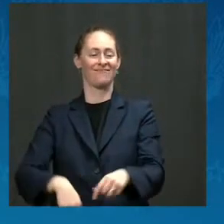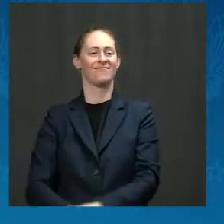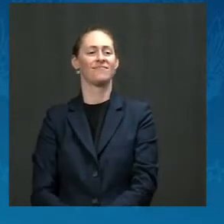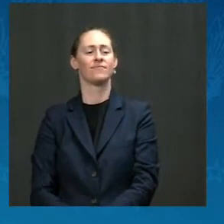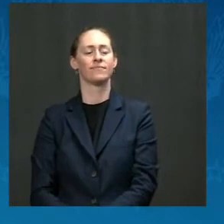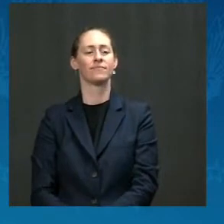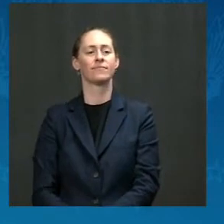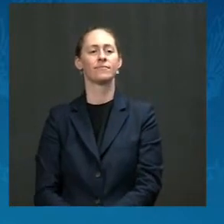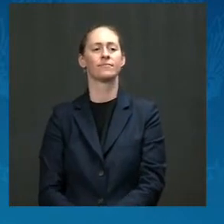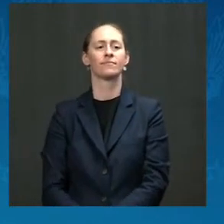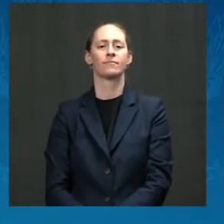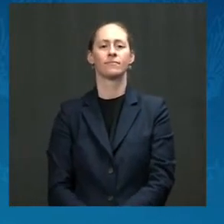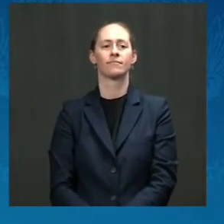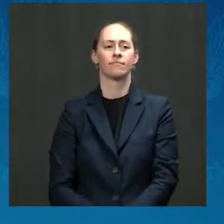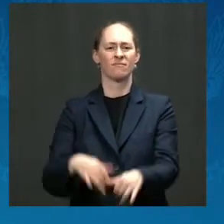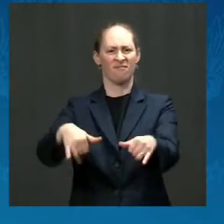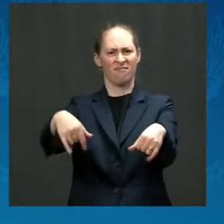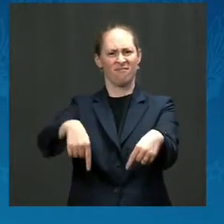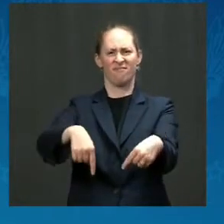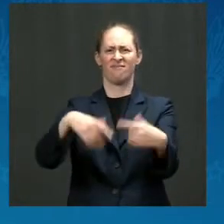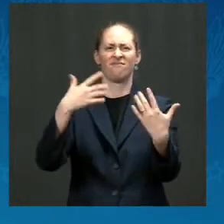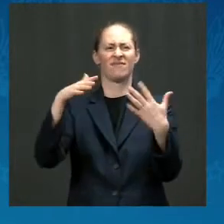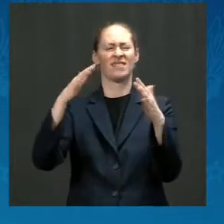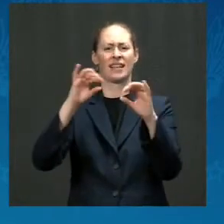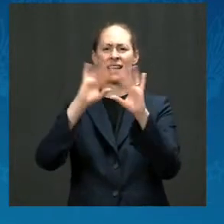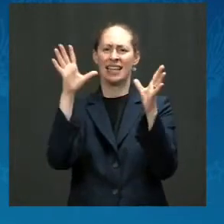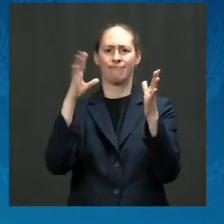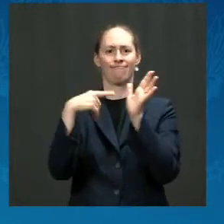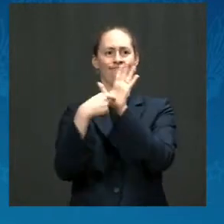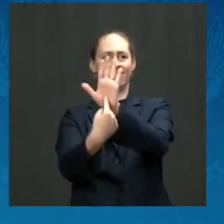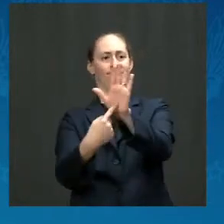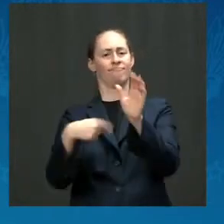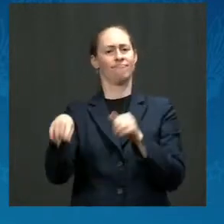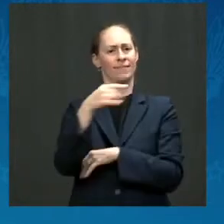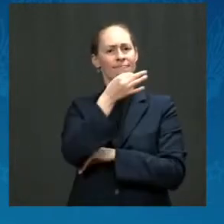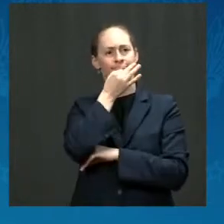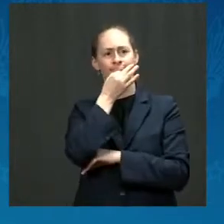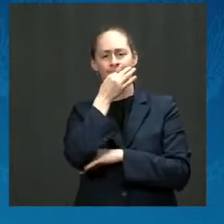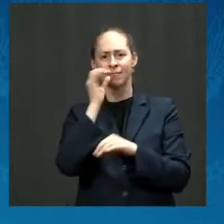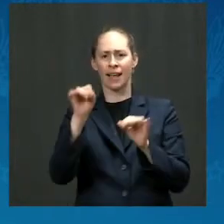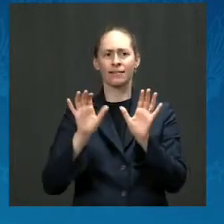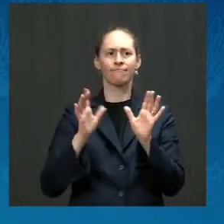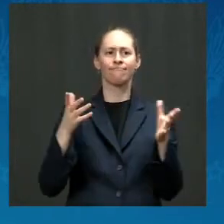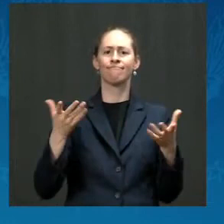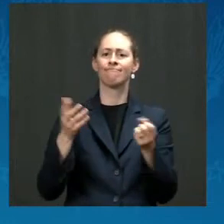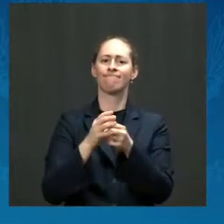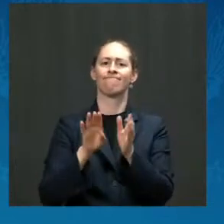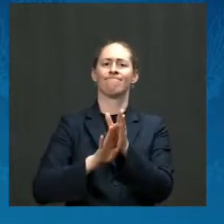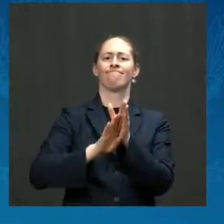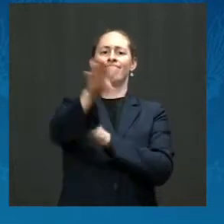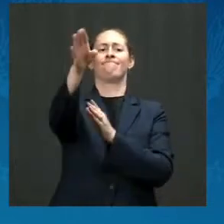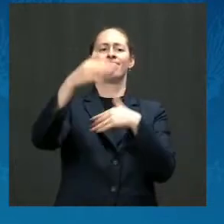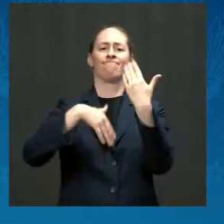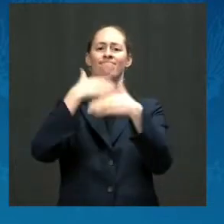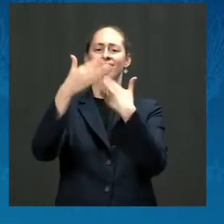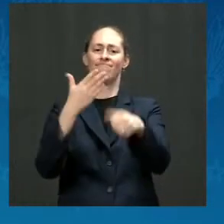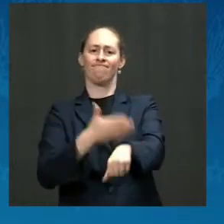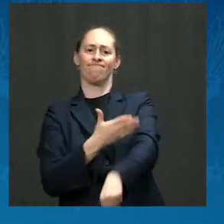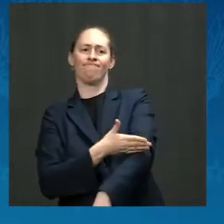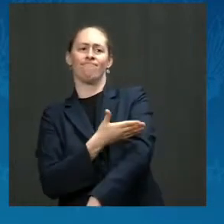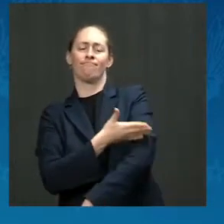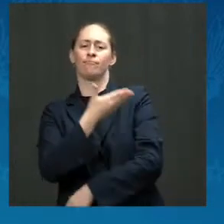testament to our ability to accomplish big things and build on those accomplishments. Community health